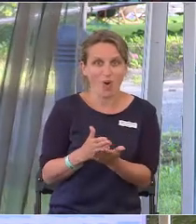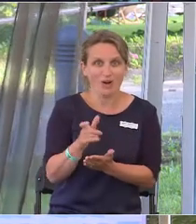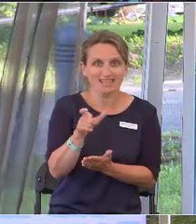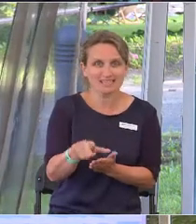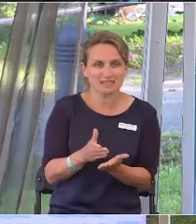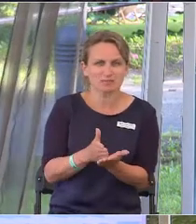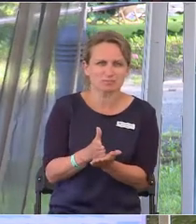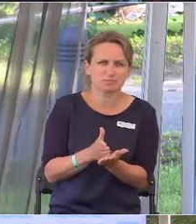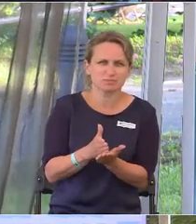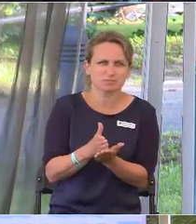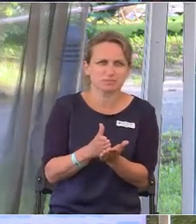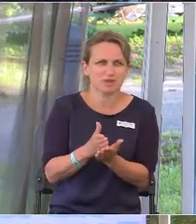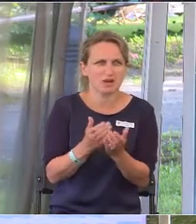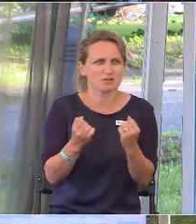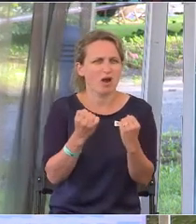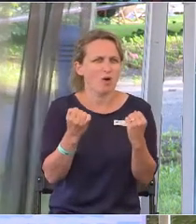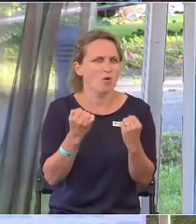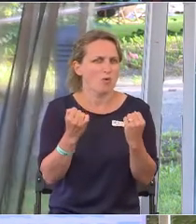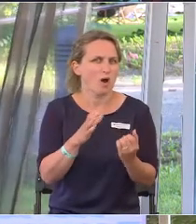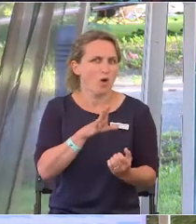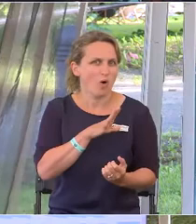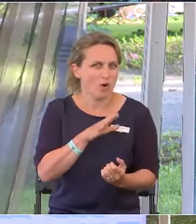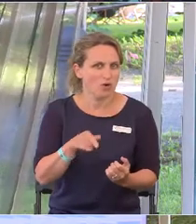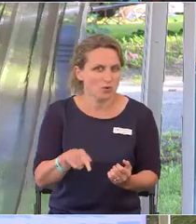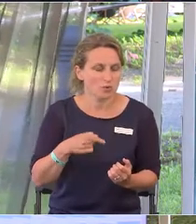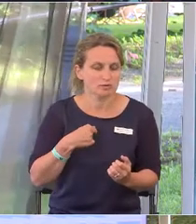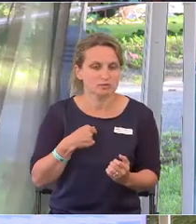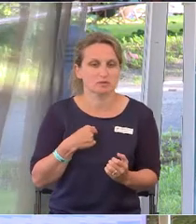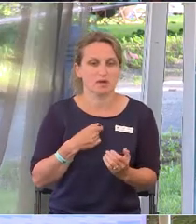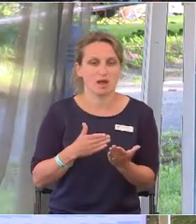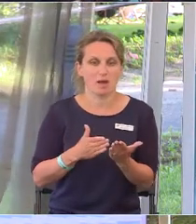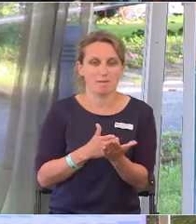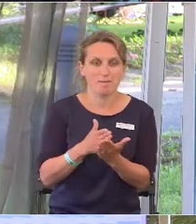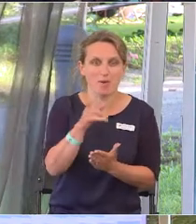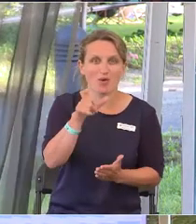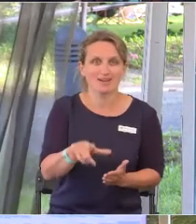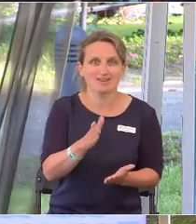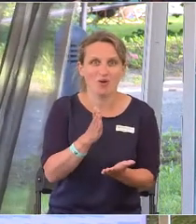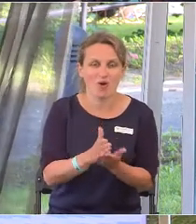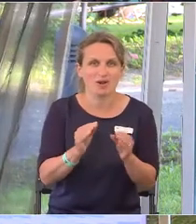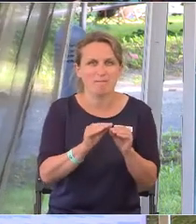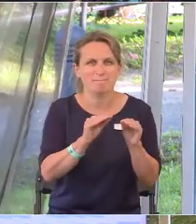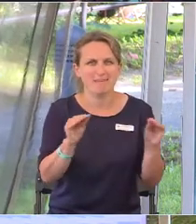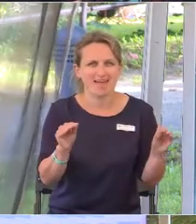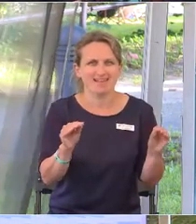the driving for the goal for the media to do with these